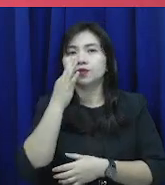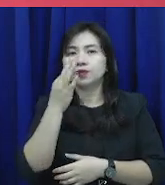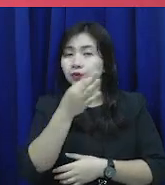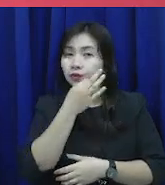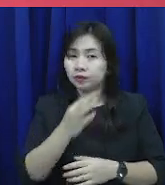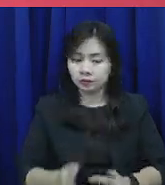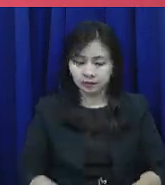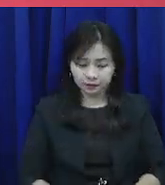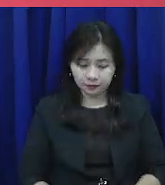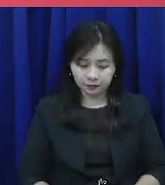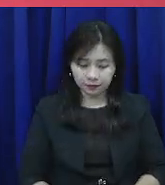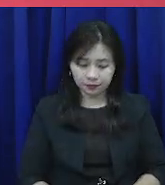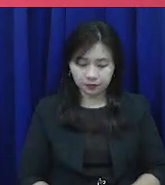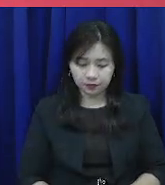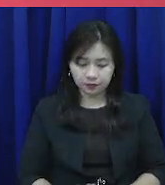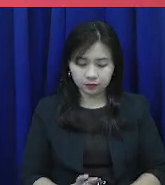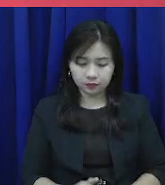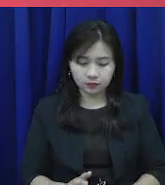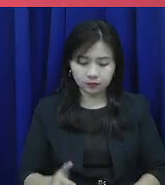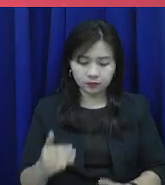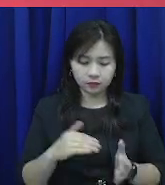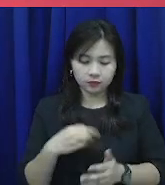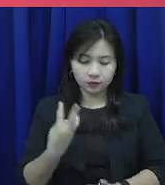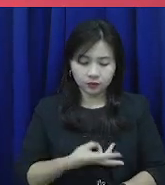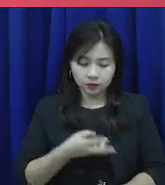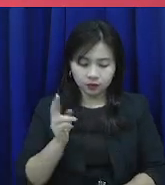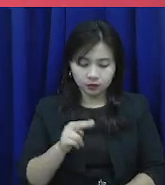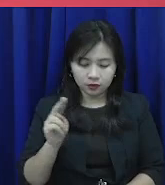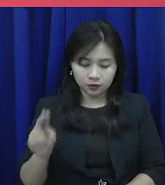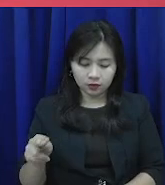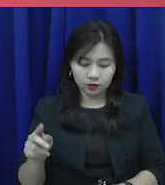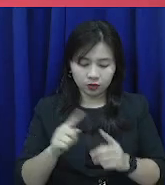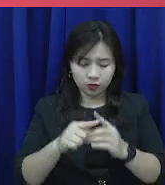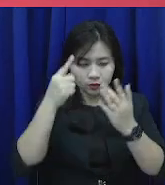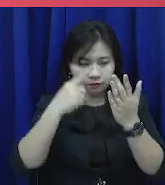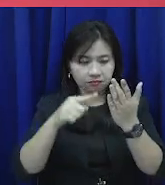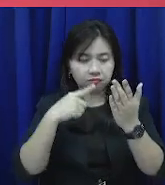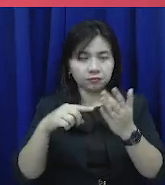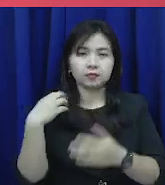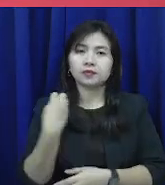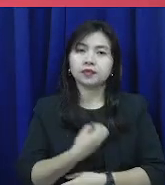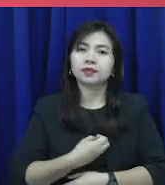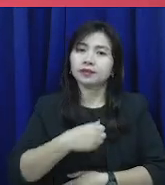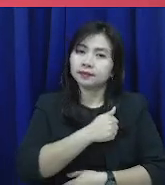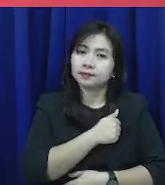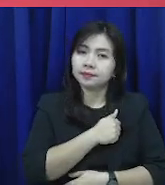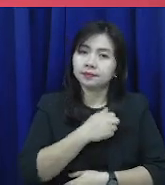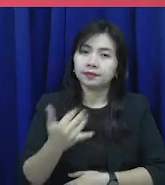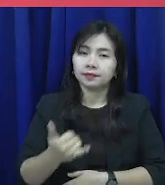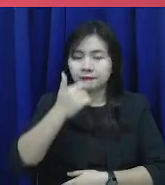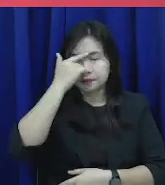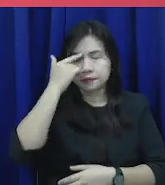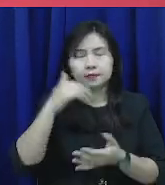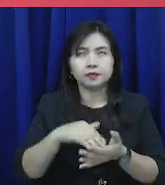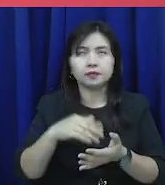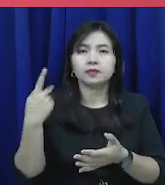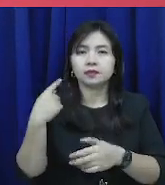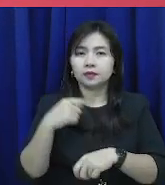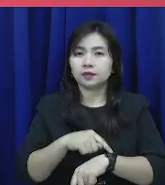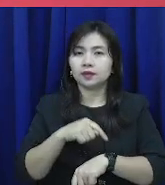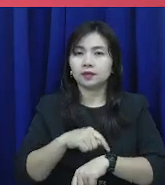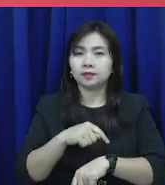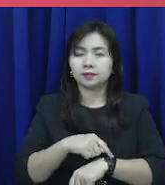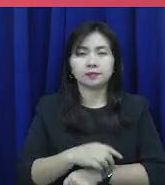inyo because we have to check ourselves Sabi ko nga po sa inyo ' ba we have to check ourselves because there Might Be times